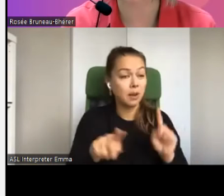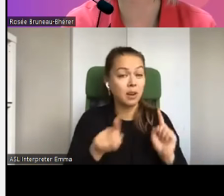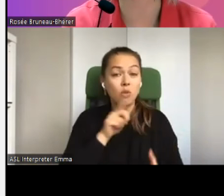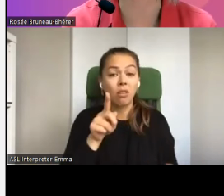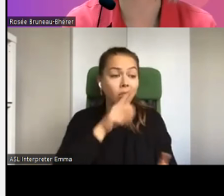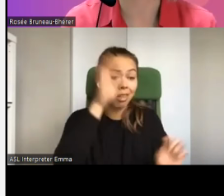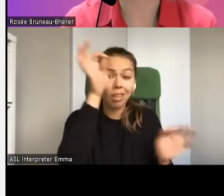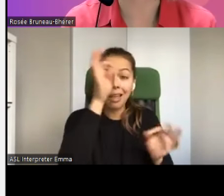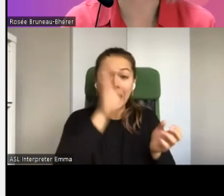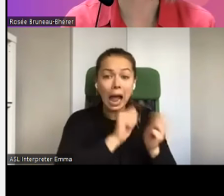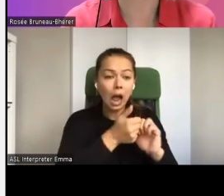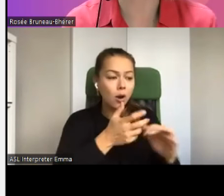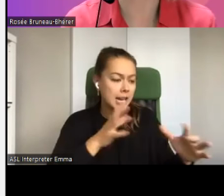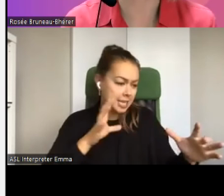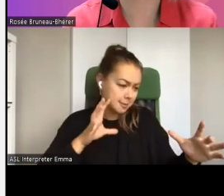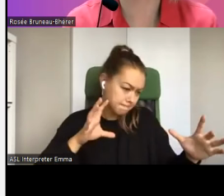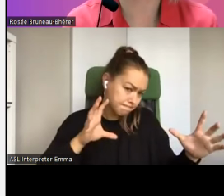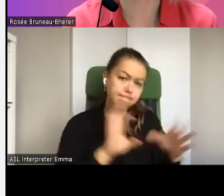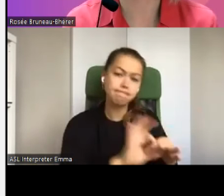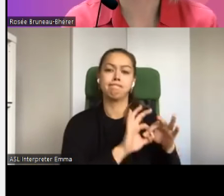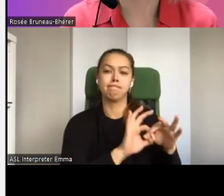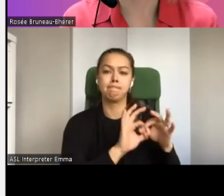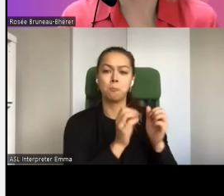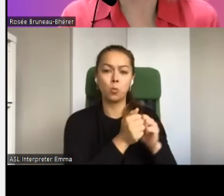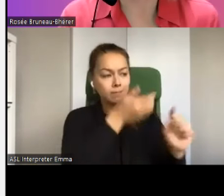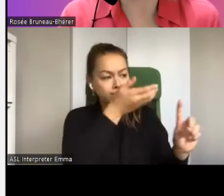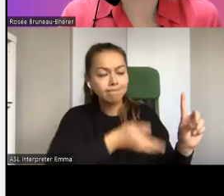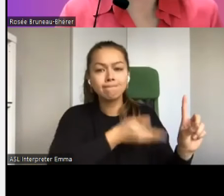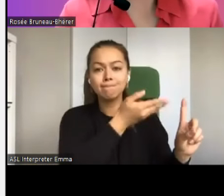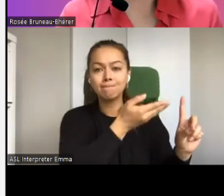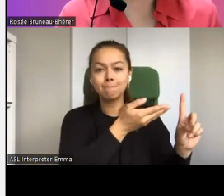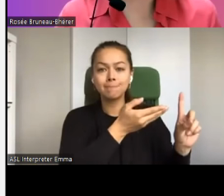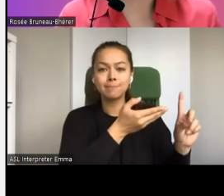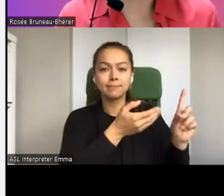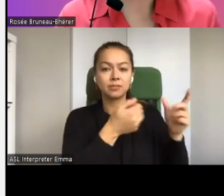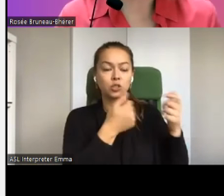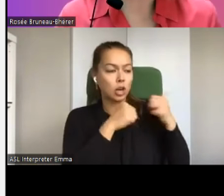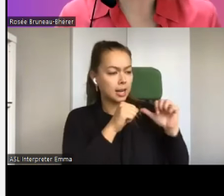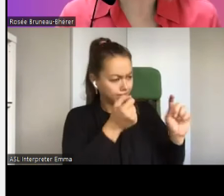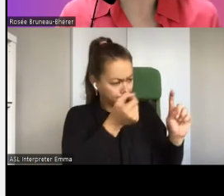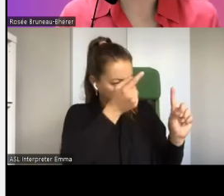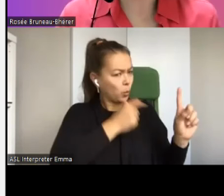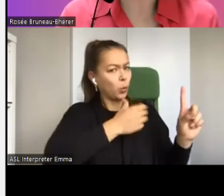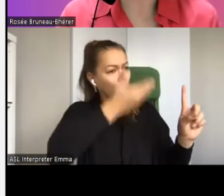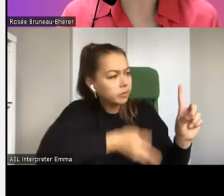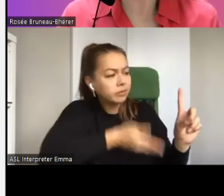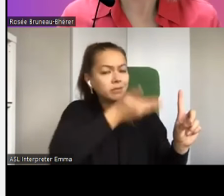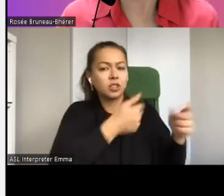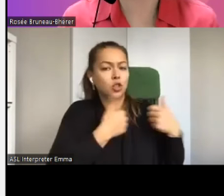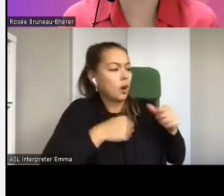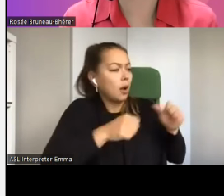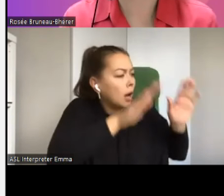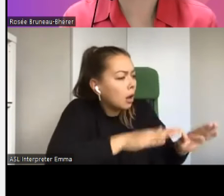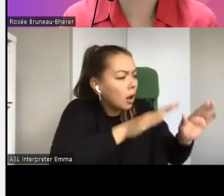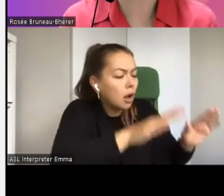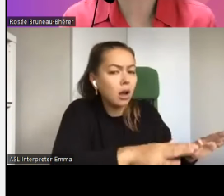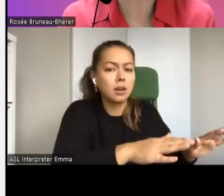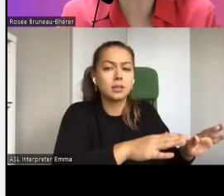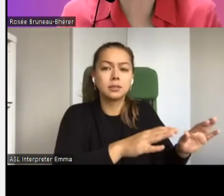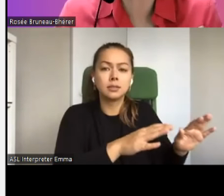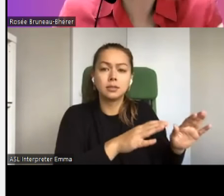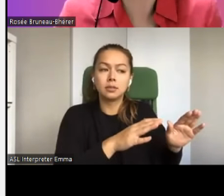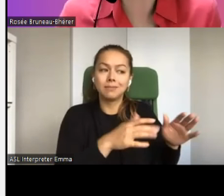relationship with this child or understand him and try to calm him down. So the day of the filmed